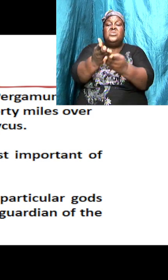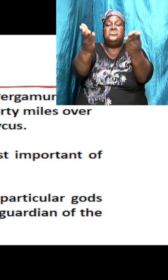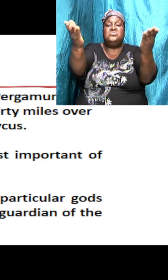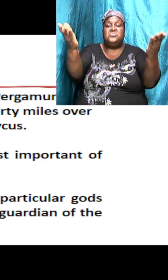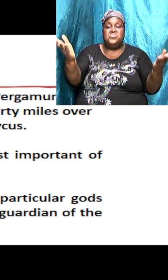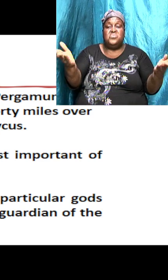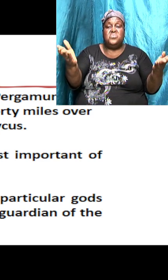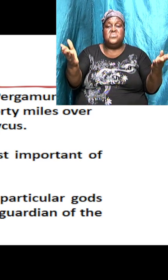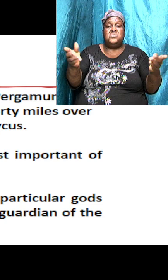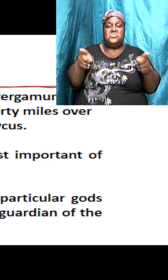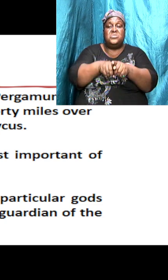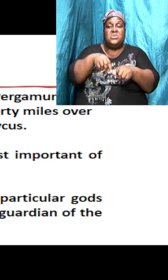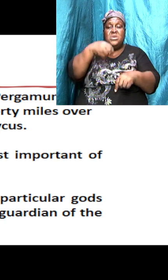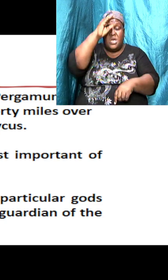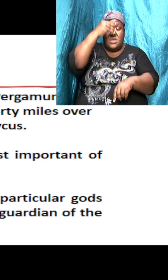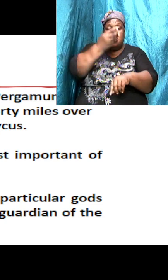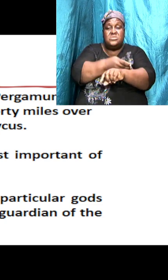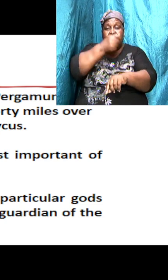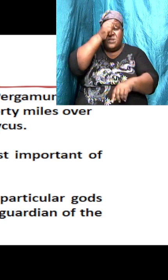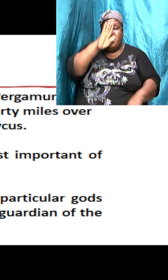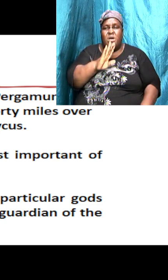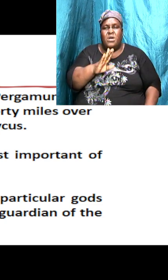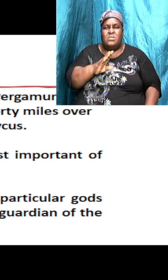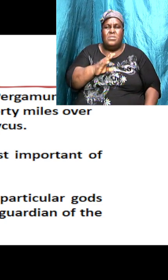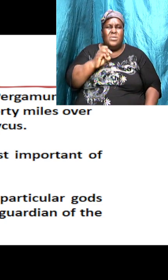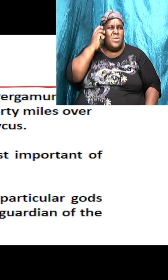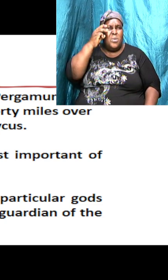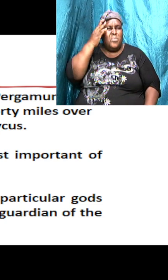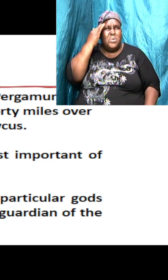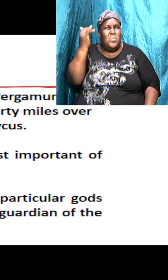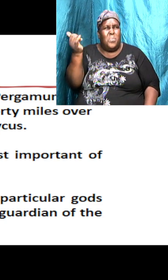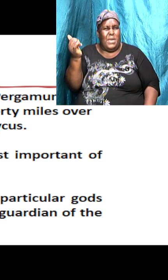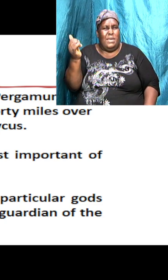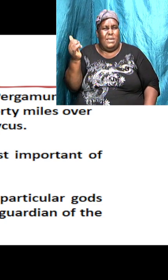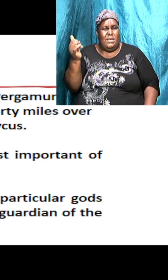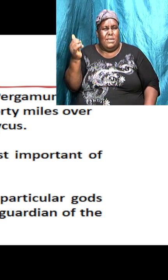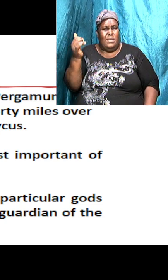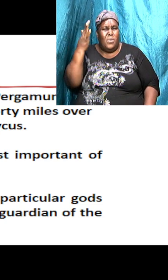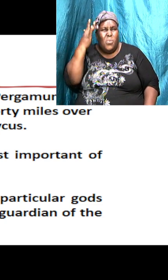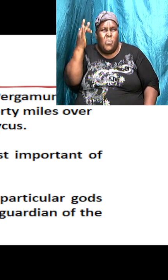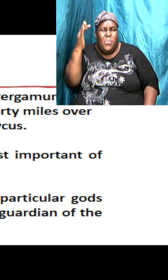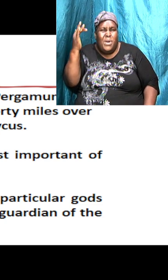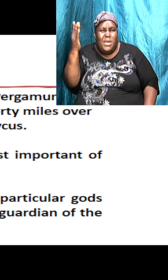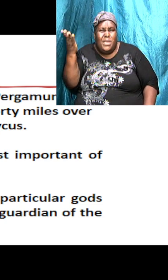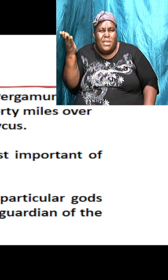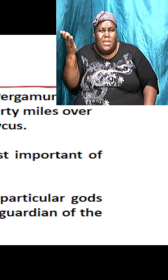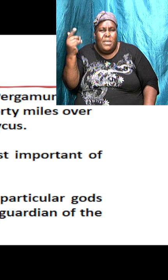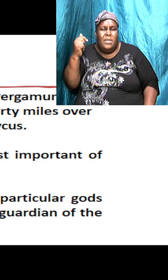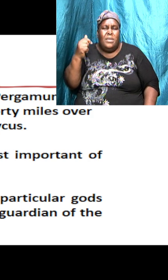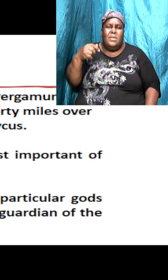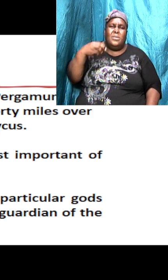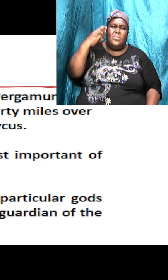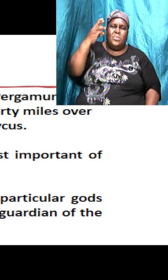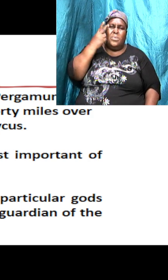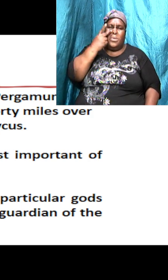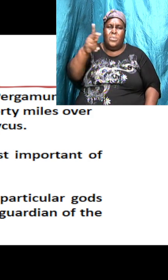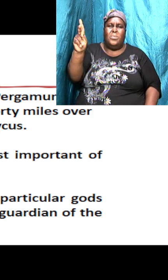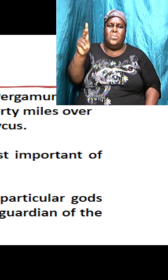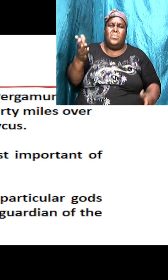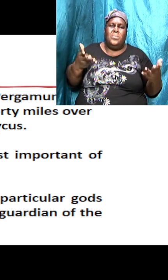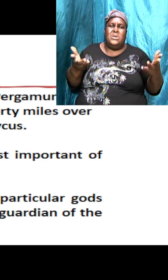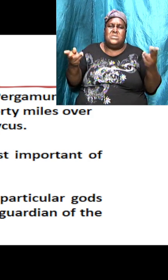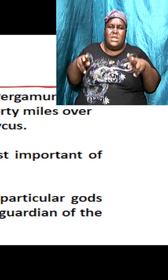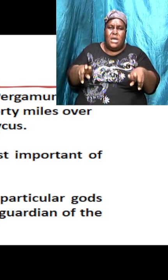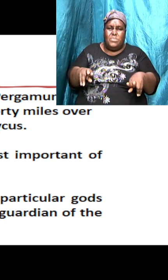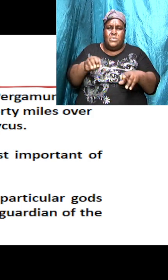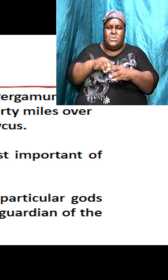himself as the Son of God. I wonder why he would do that. When we look at what was happening here in Thyatira